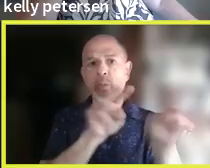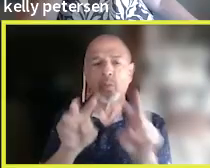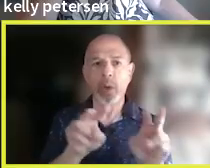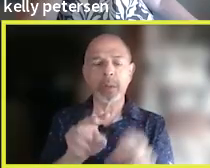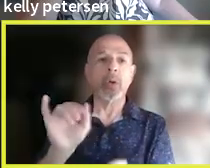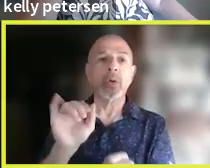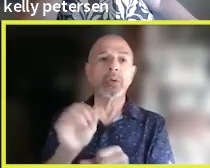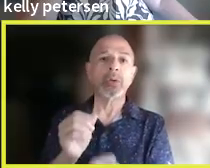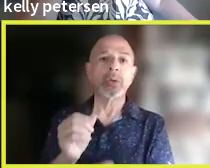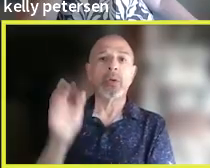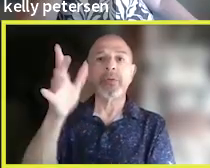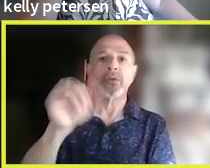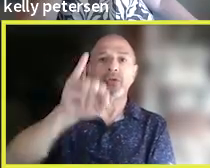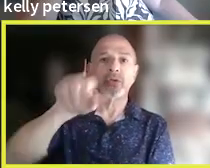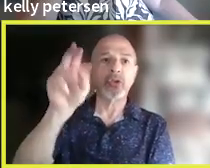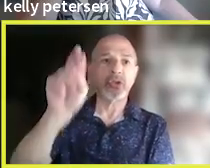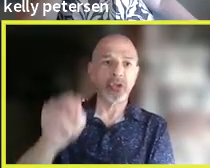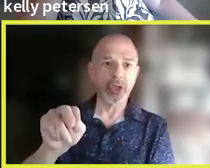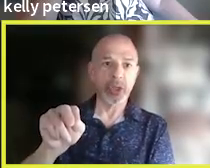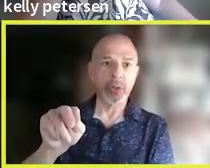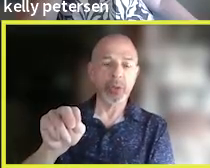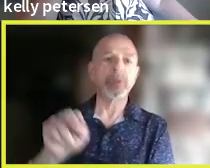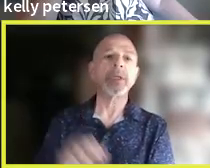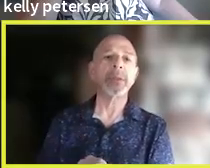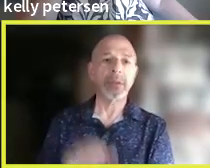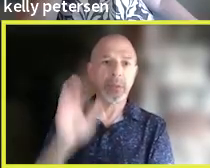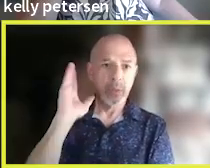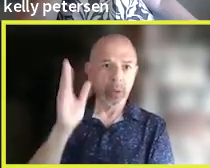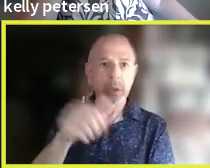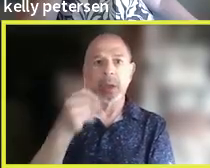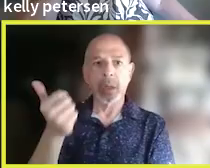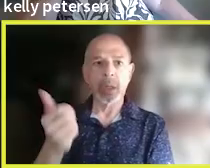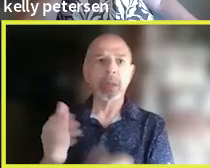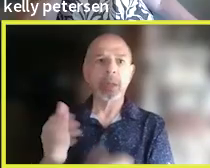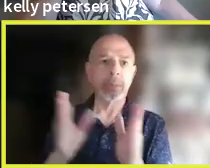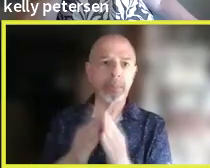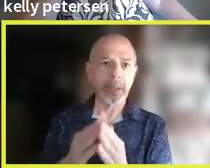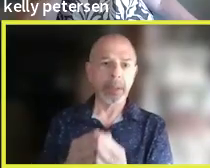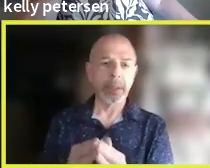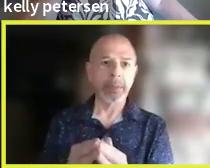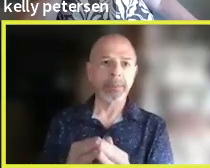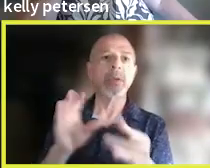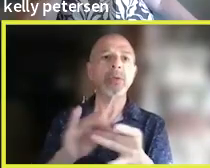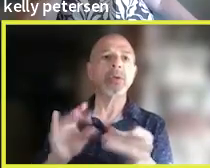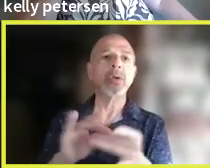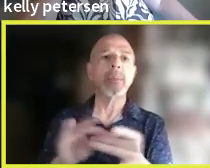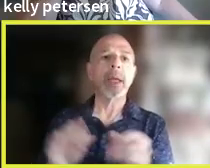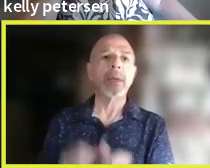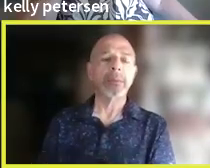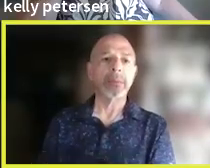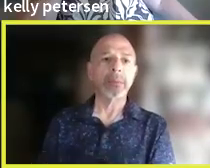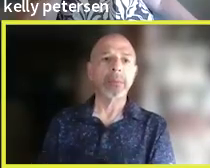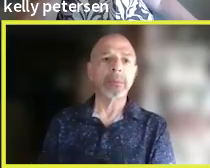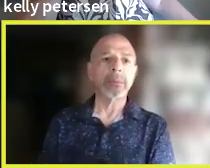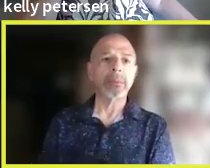January. So this is our second one. And then our July meeting will be on housing. And that's going to be July 15th. And we're having 3